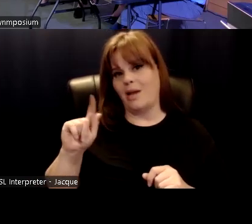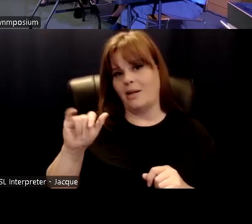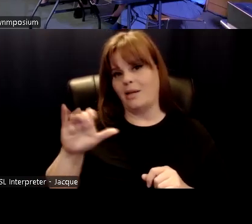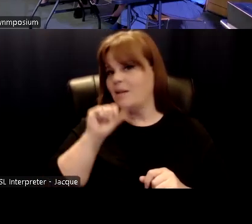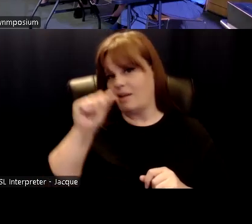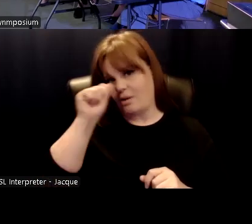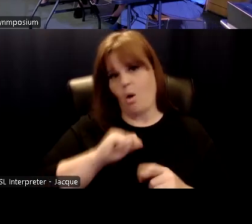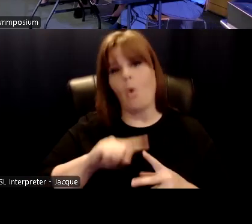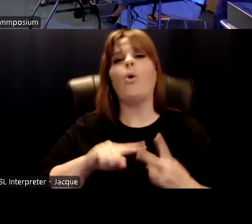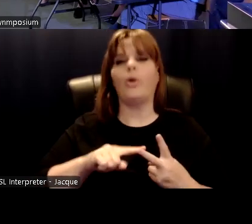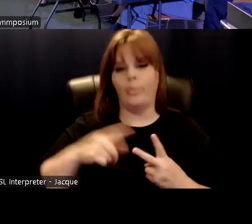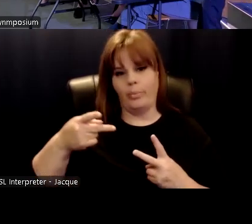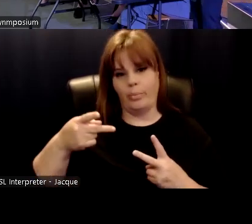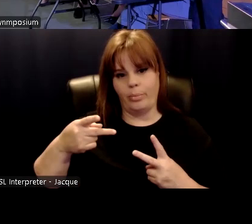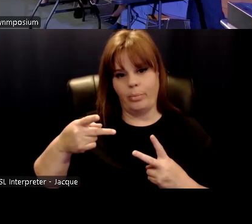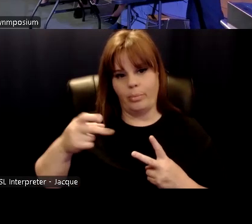POTS,